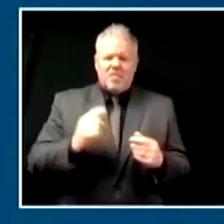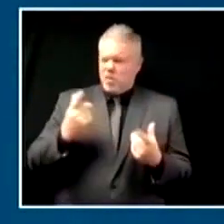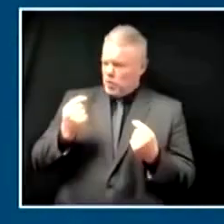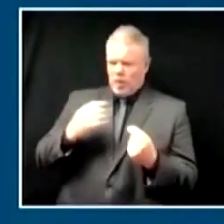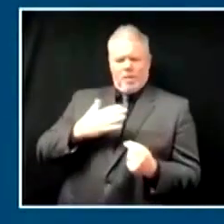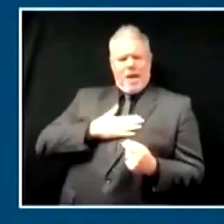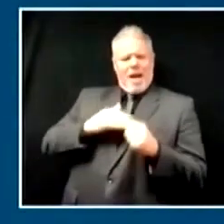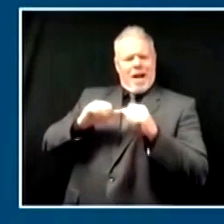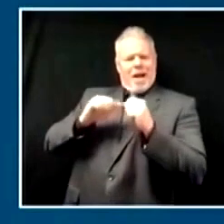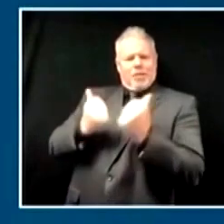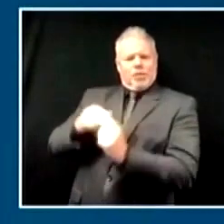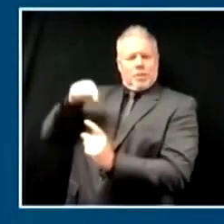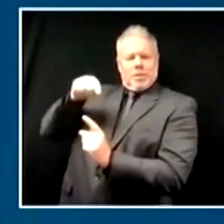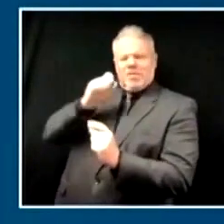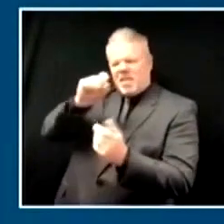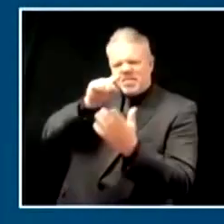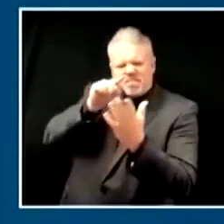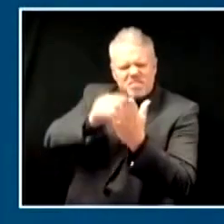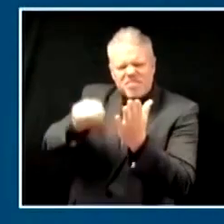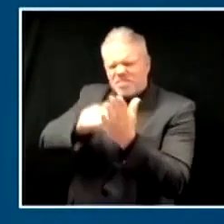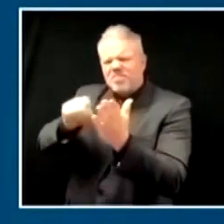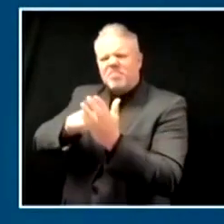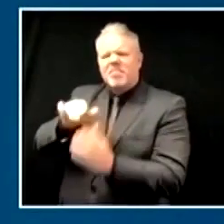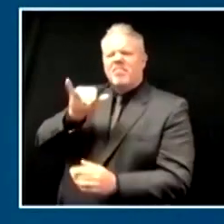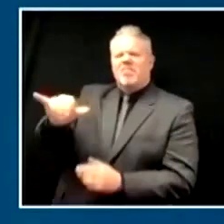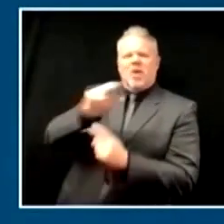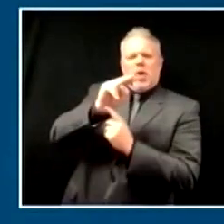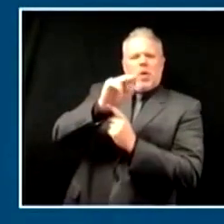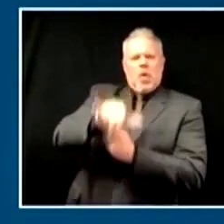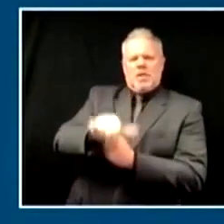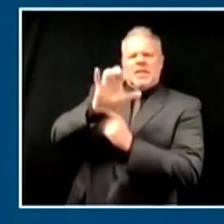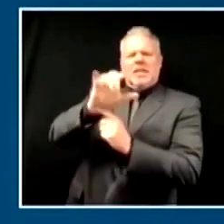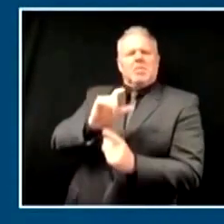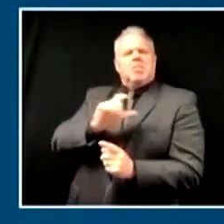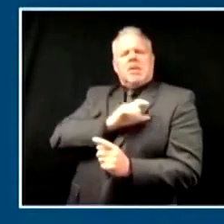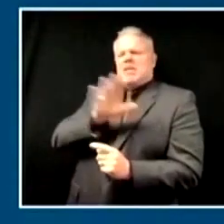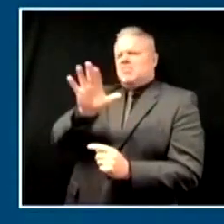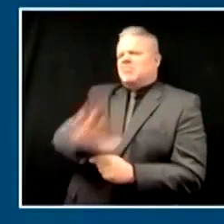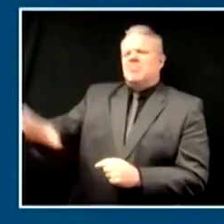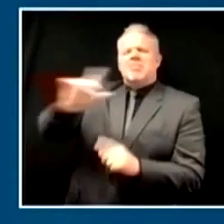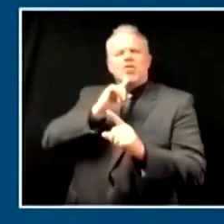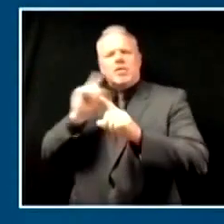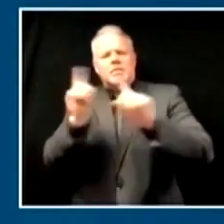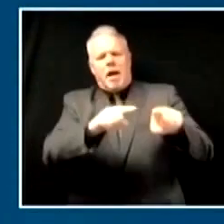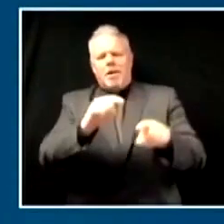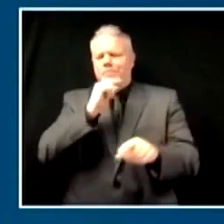these protests. What we found was an egregious abuse of police power,